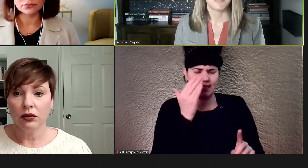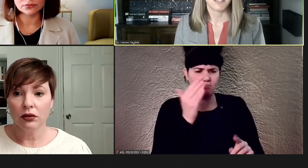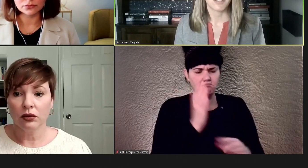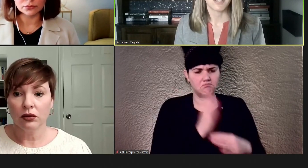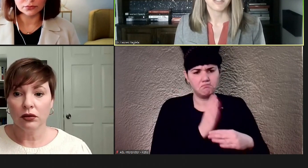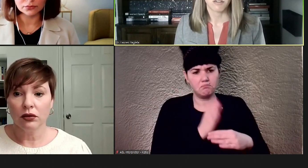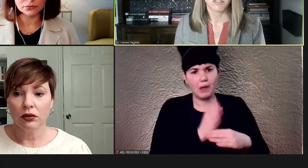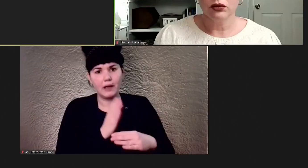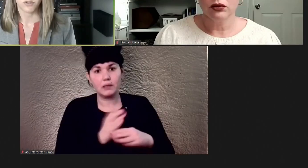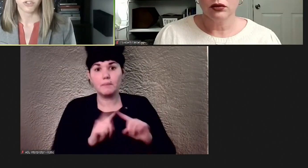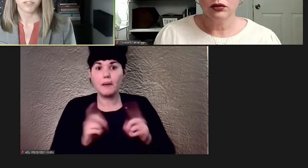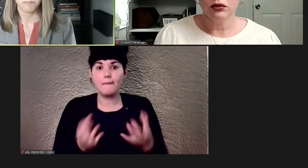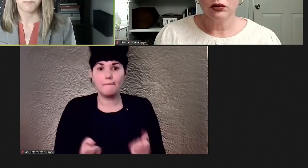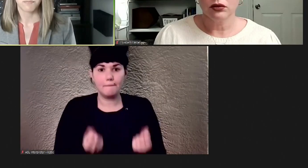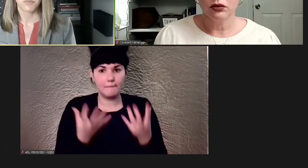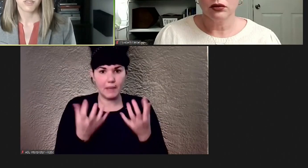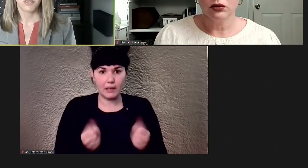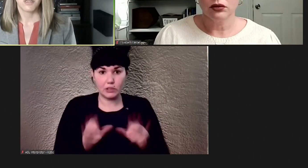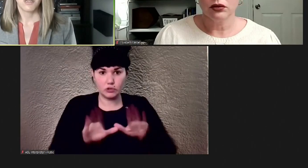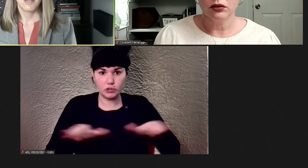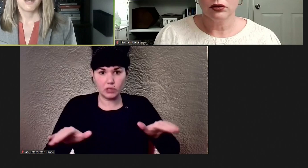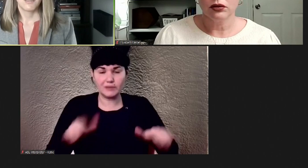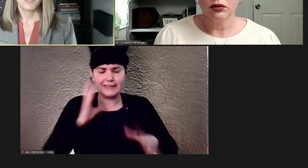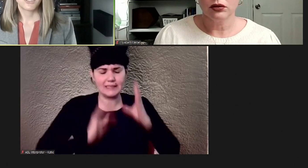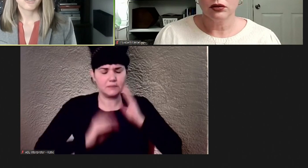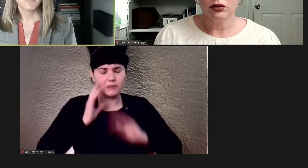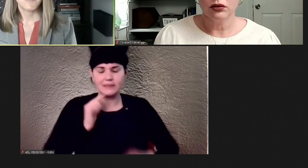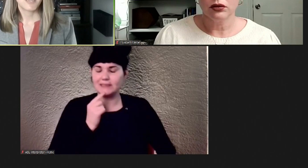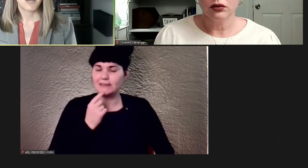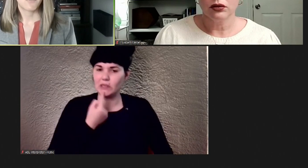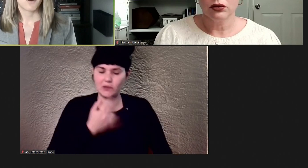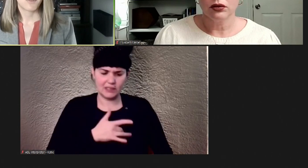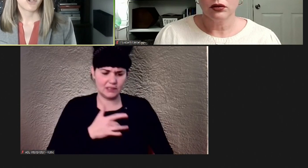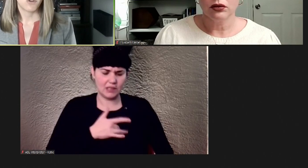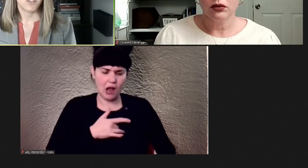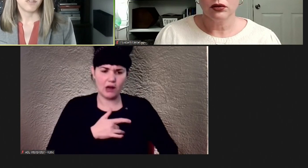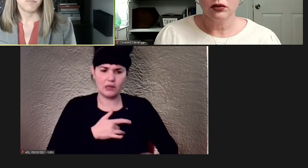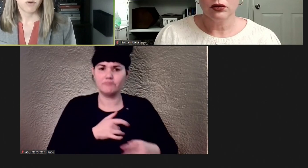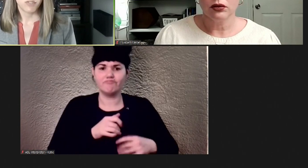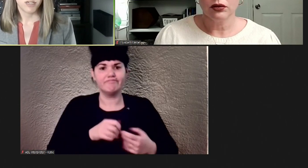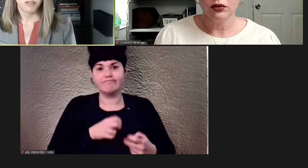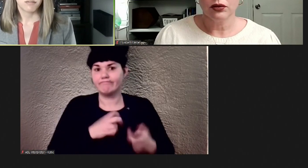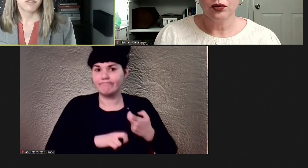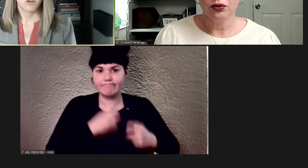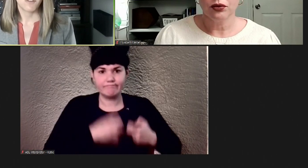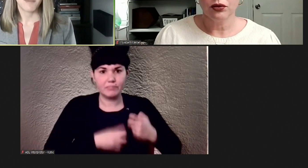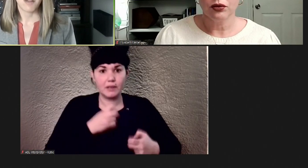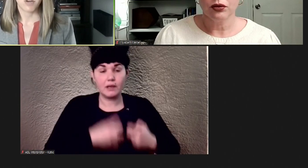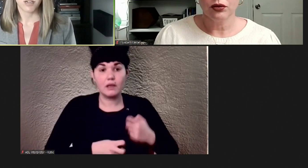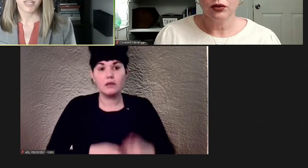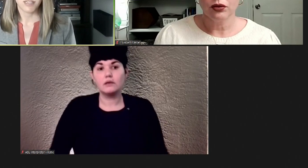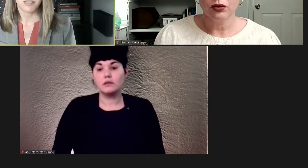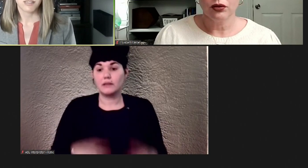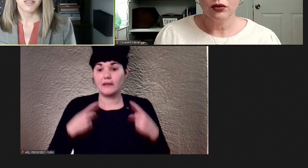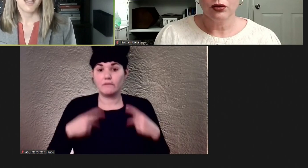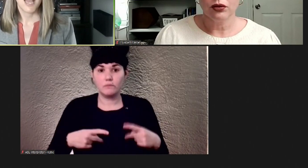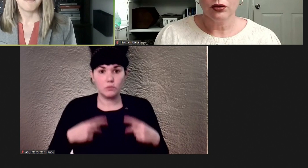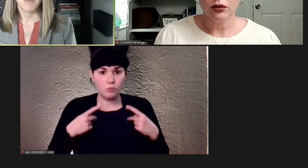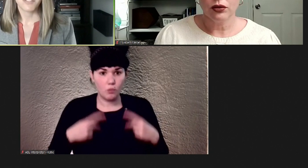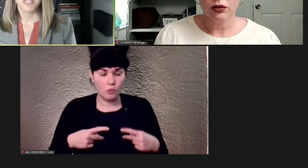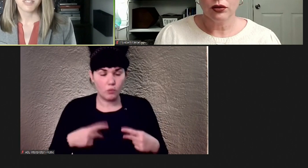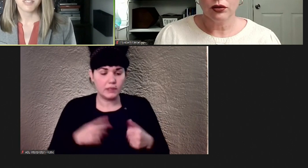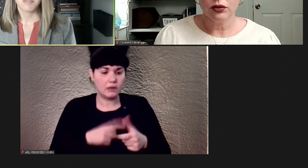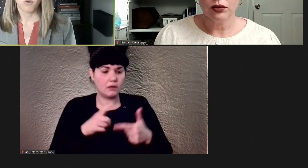have serious heart dysfunction. The children we have cared for with COVID pneumonia, COVID myocarditis,